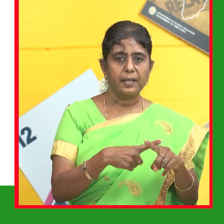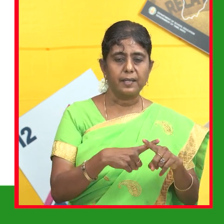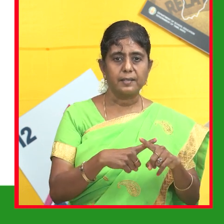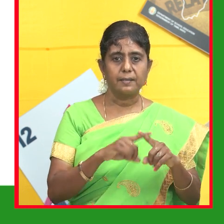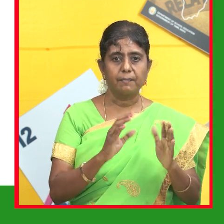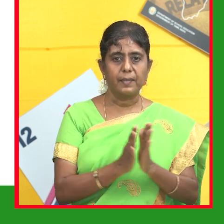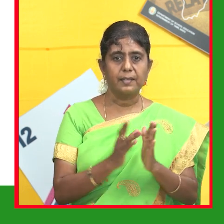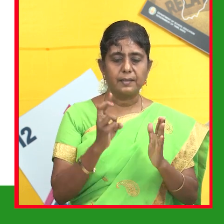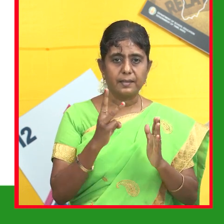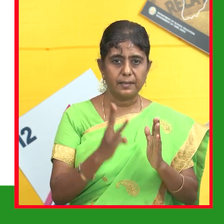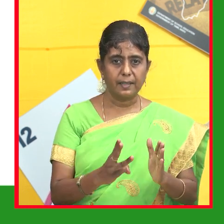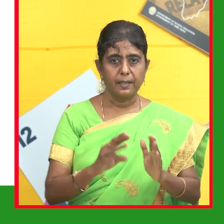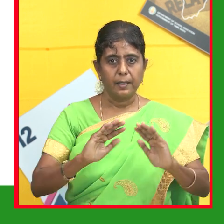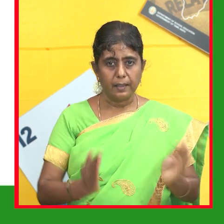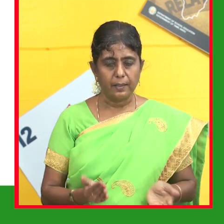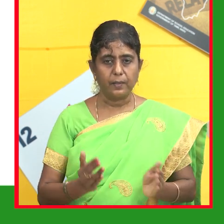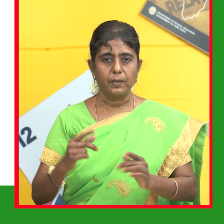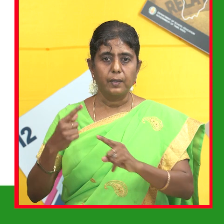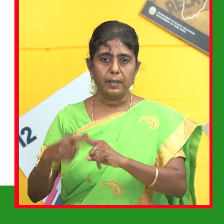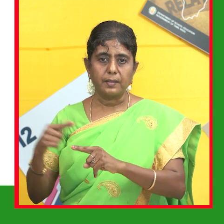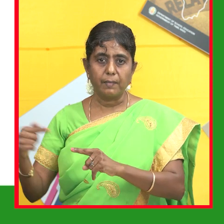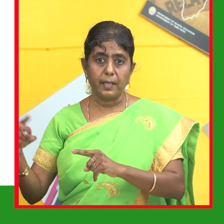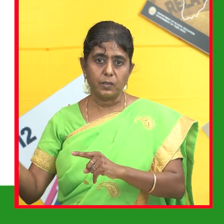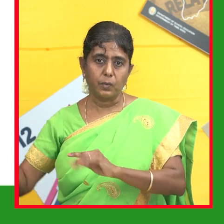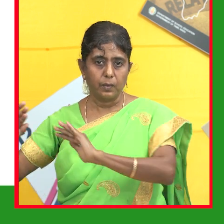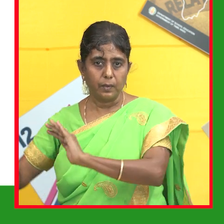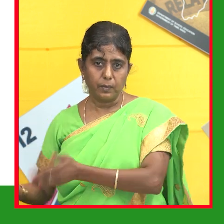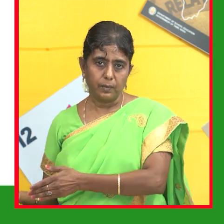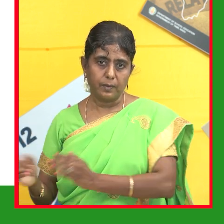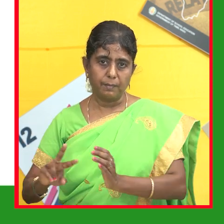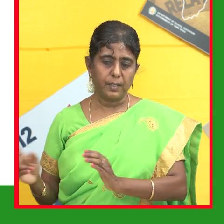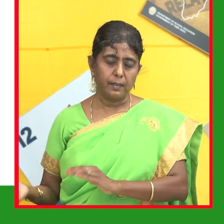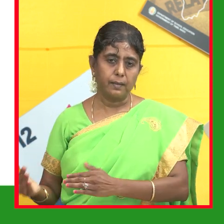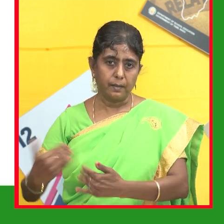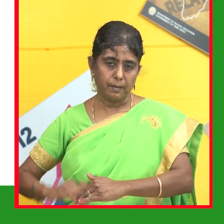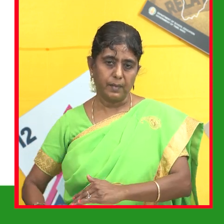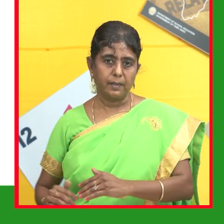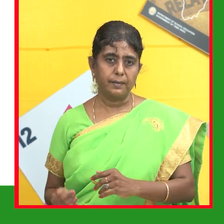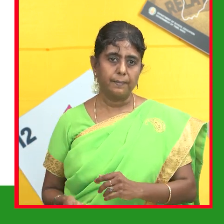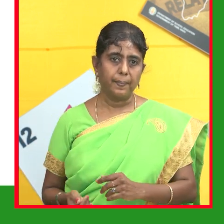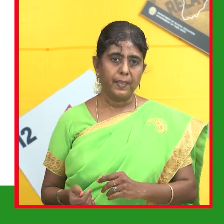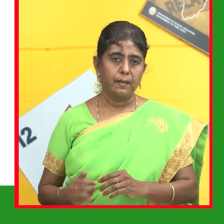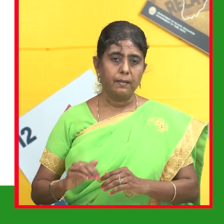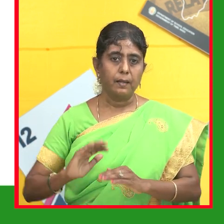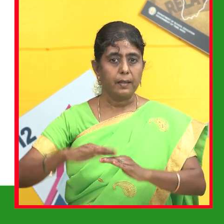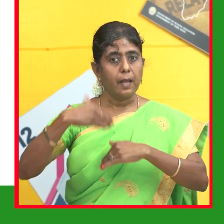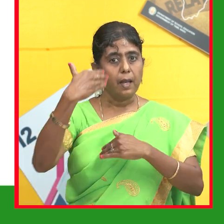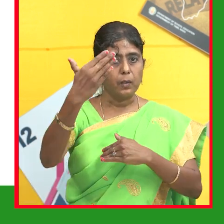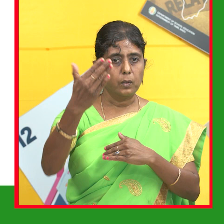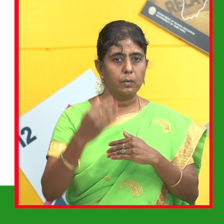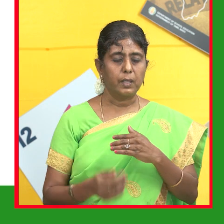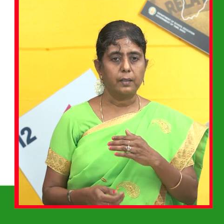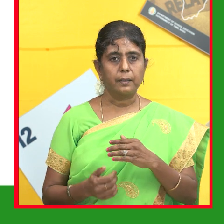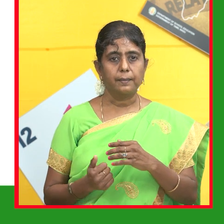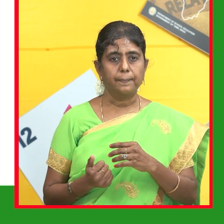same idea also. So x plus 3 into x minus 2, you have to take in the denominator. Then what to do with